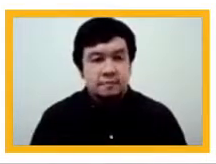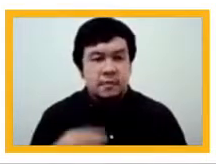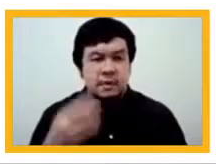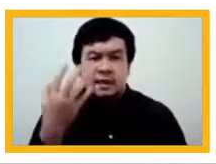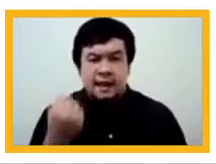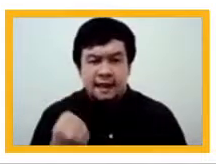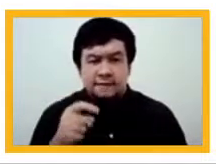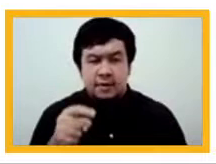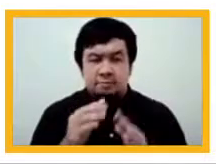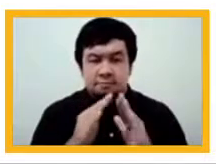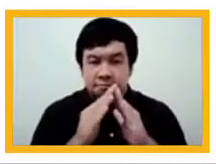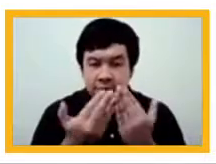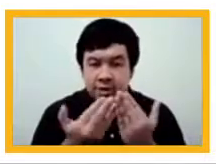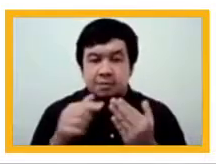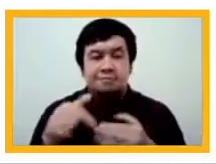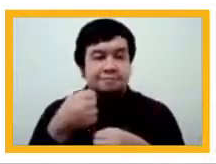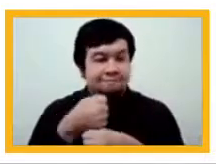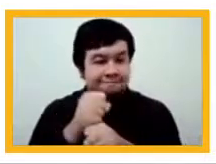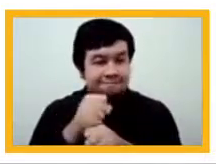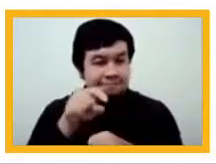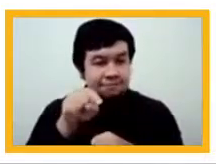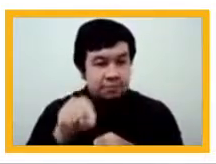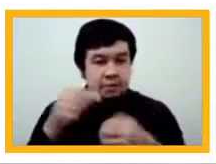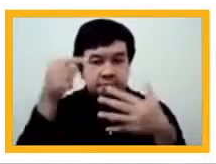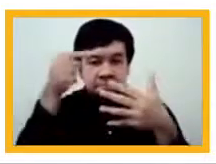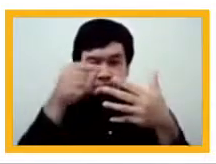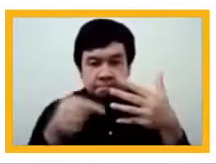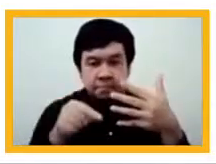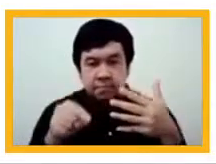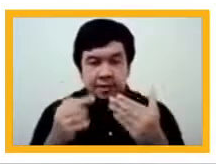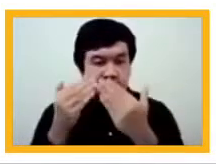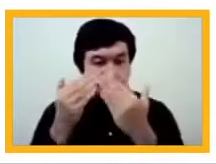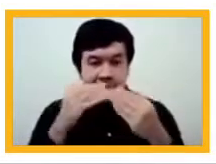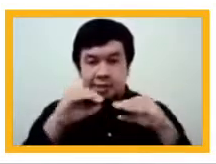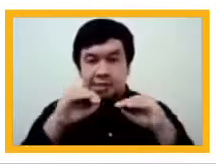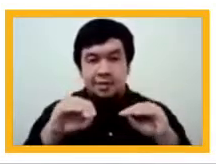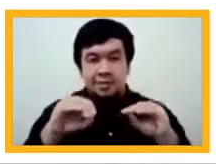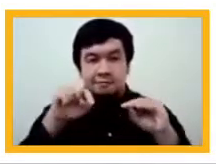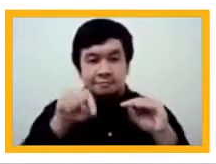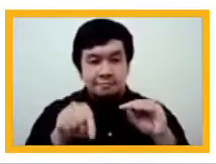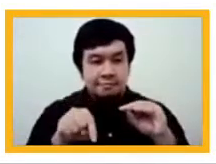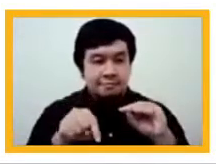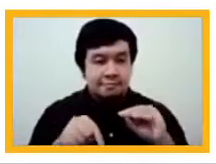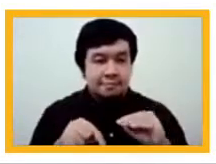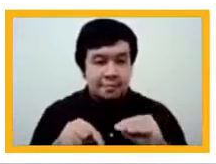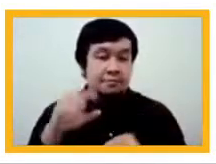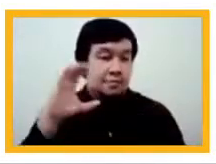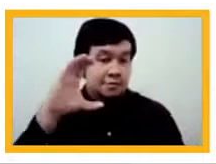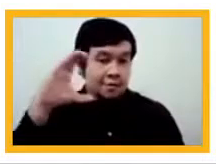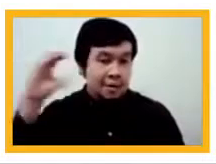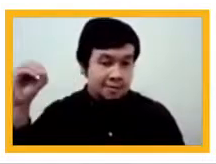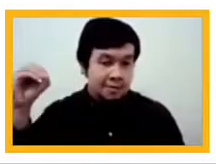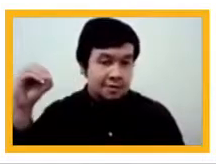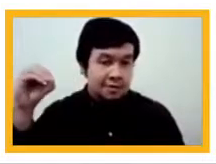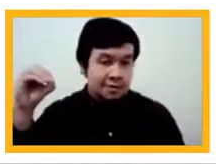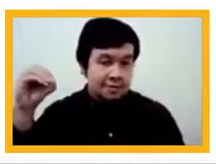software education. And also for industry university cooperation, the number of,